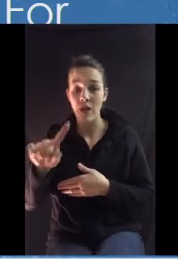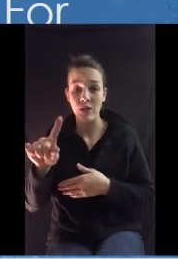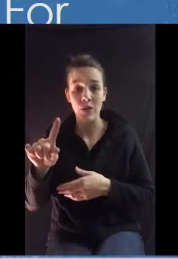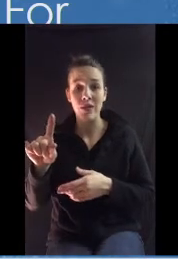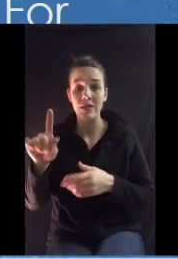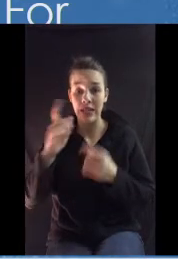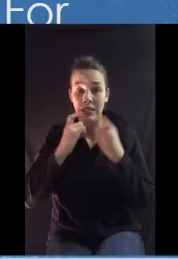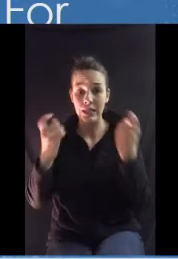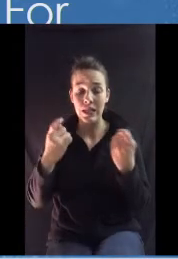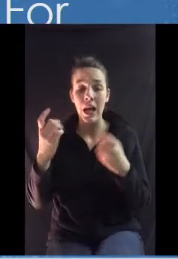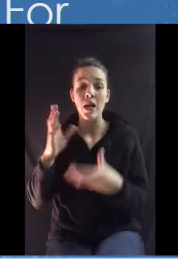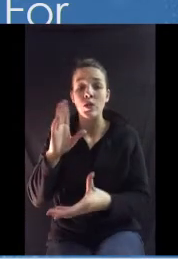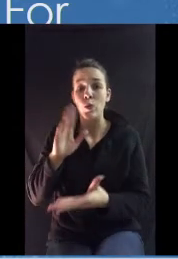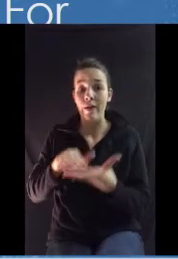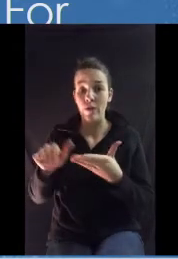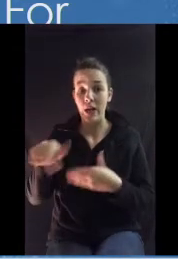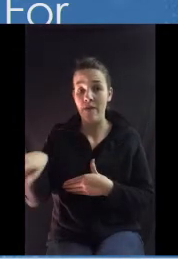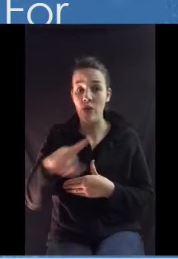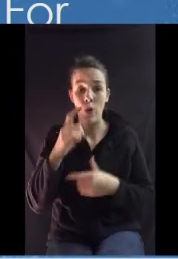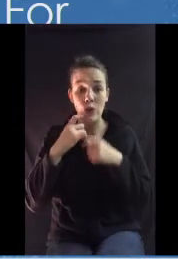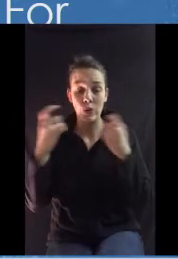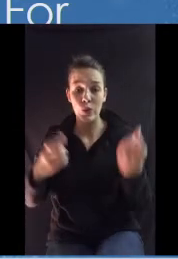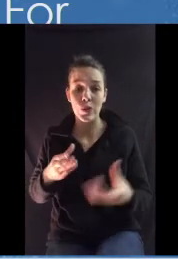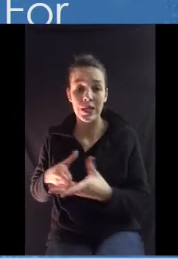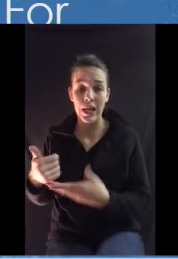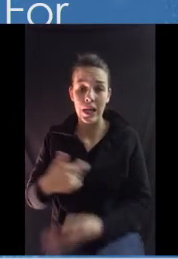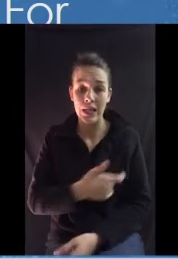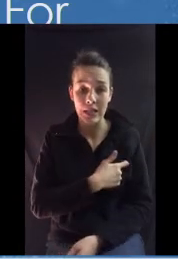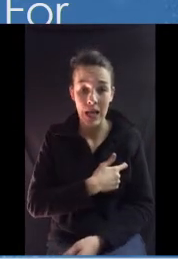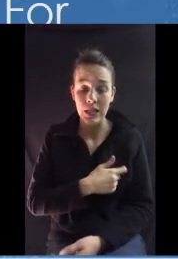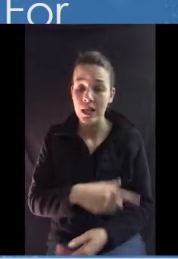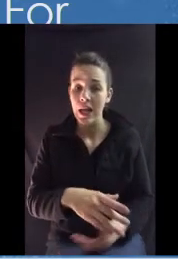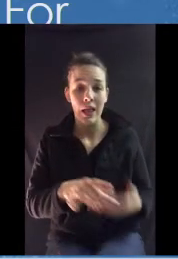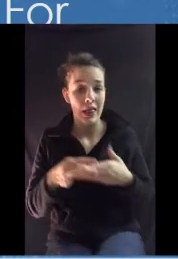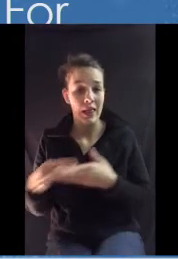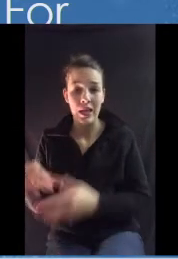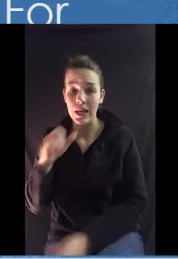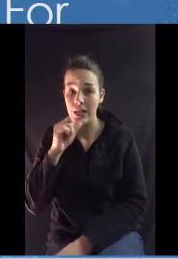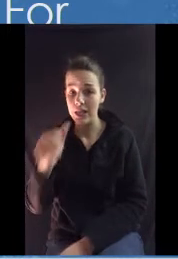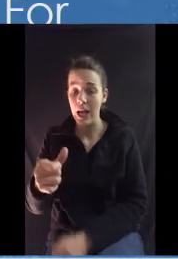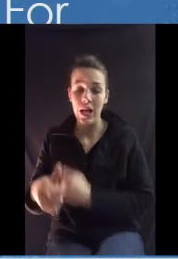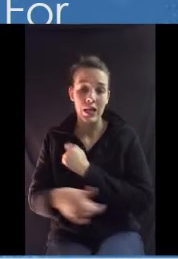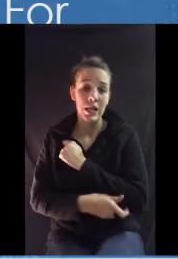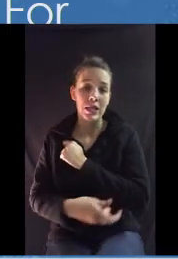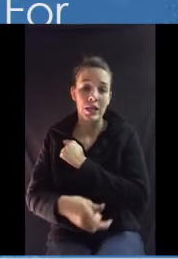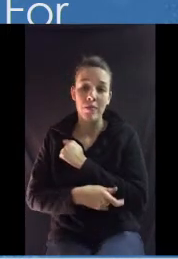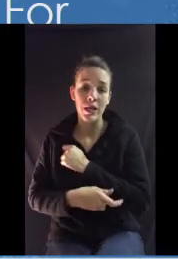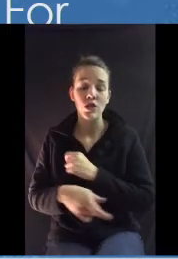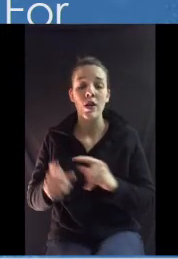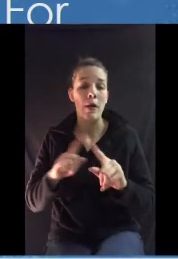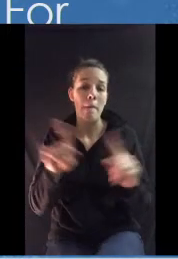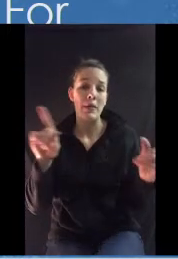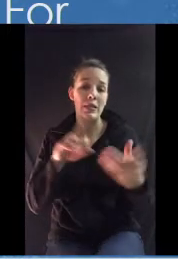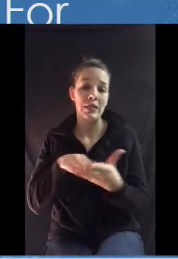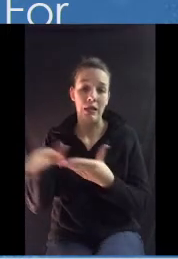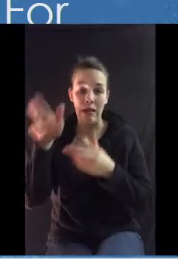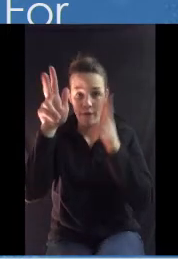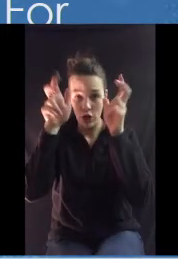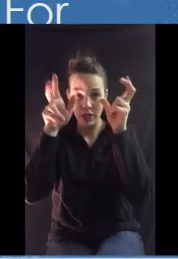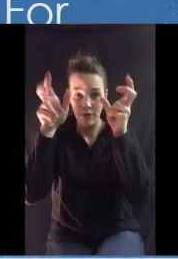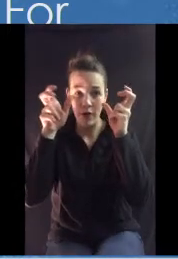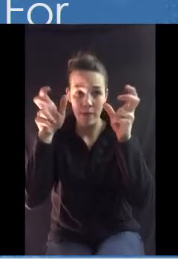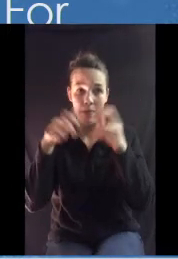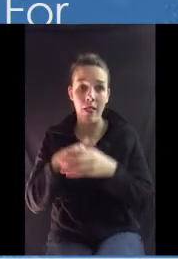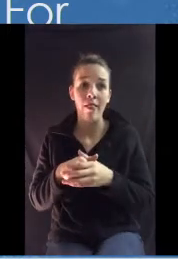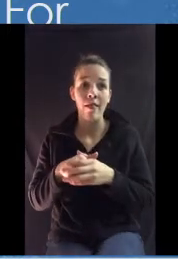day our daily bread, and forgive us our sins as we forgive those who sin against us. And lead us not